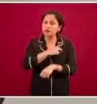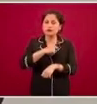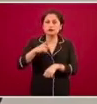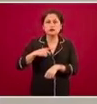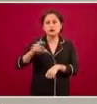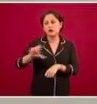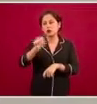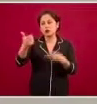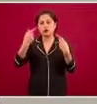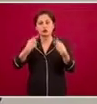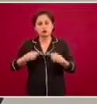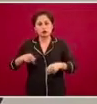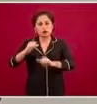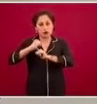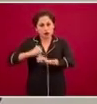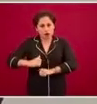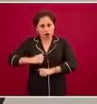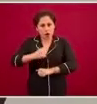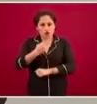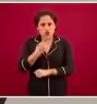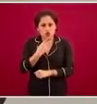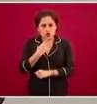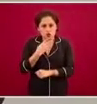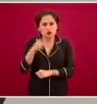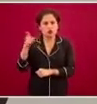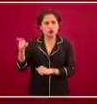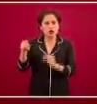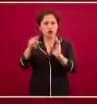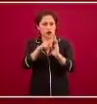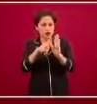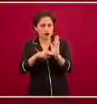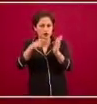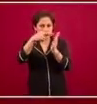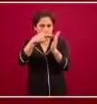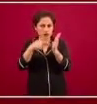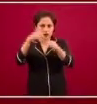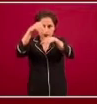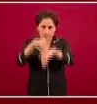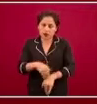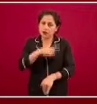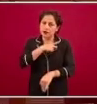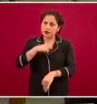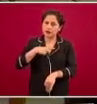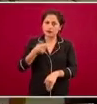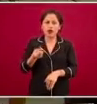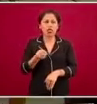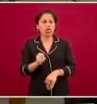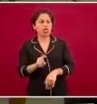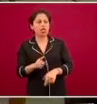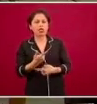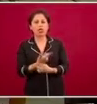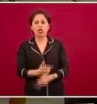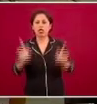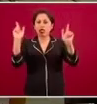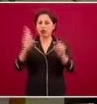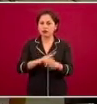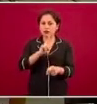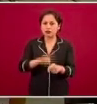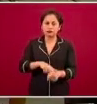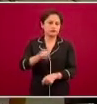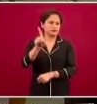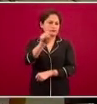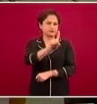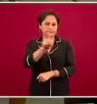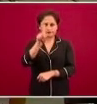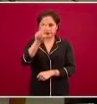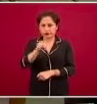and then it could add to the infection of this disease. So that's why we said they are only designed to